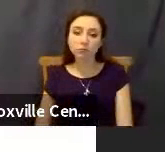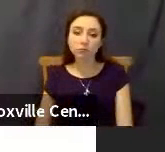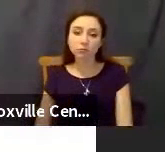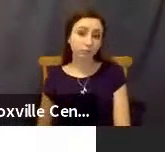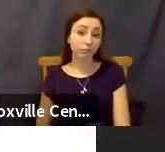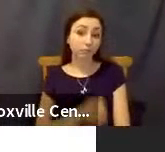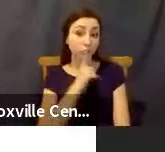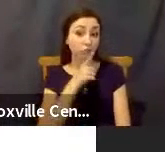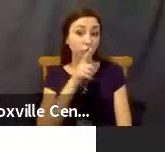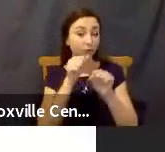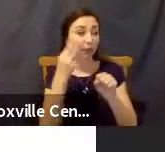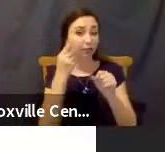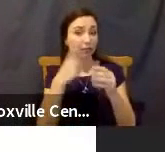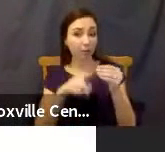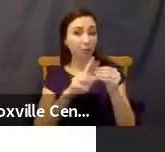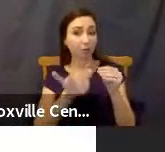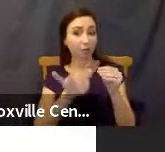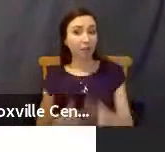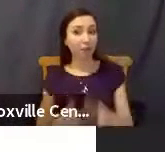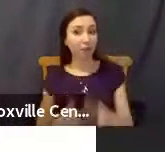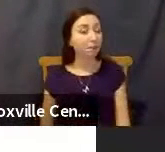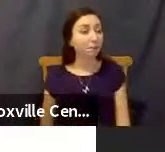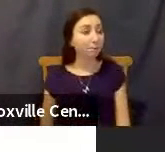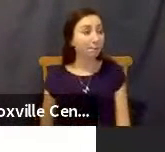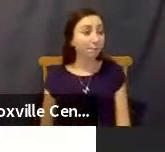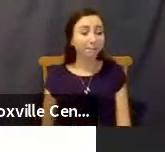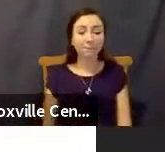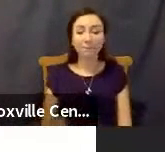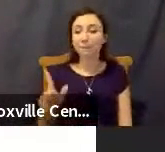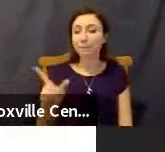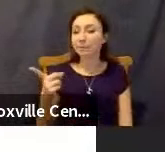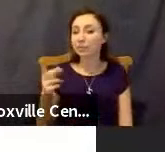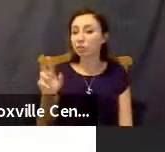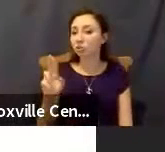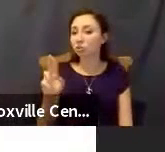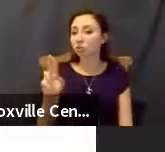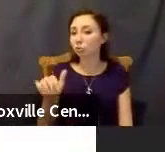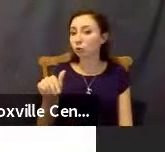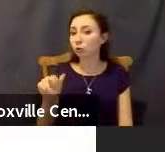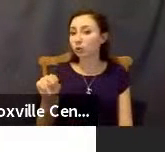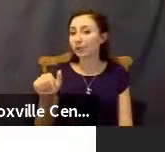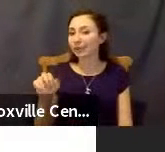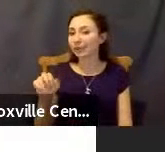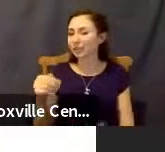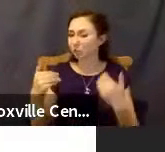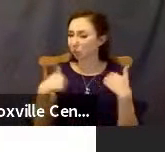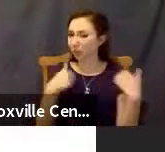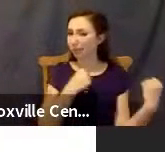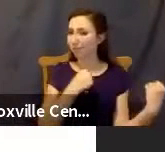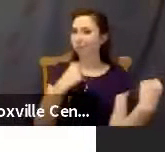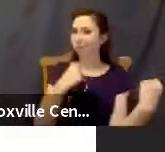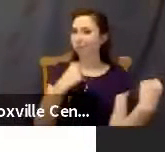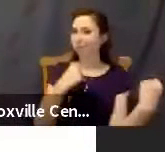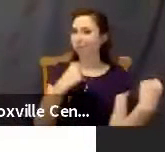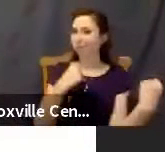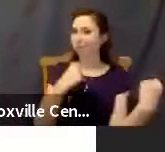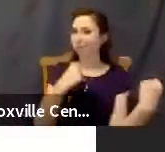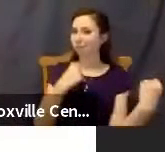Sure, we can think about those things. Dr. Buchanan, do we have any drive-through testing in Knox